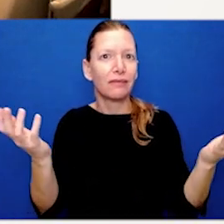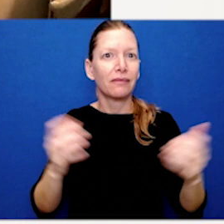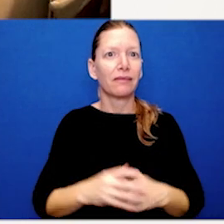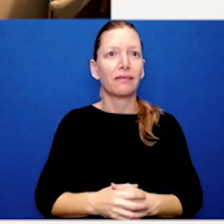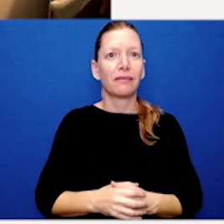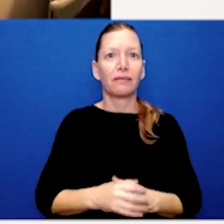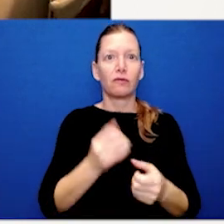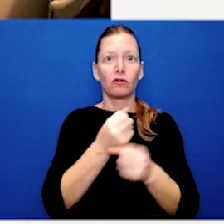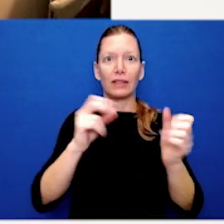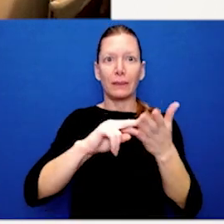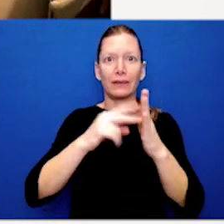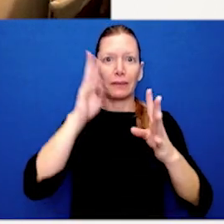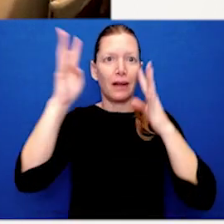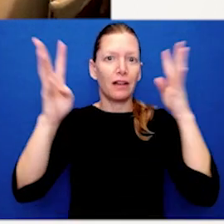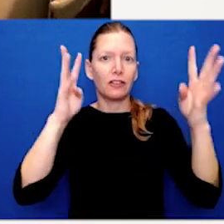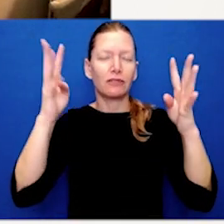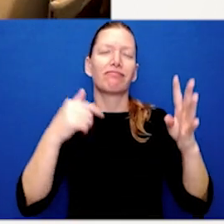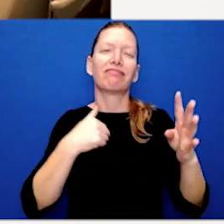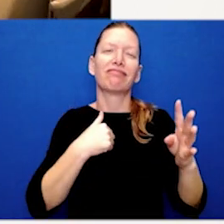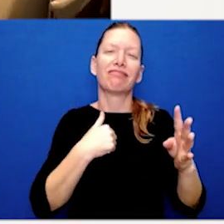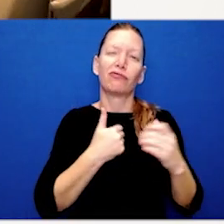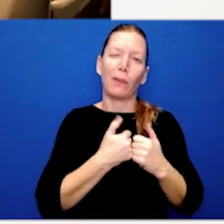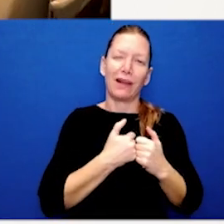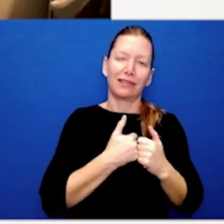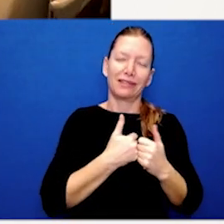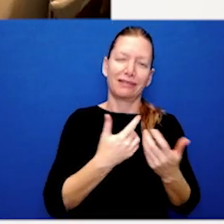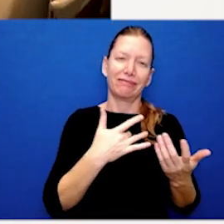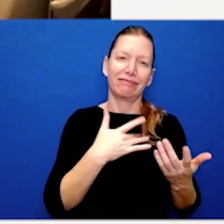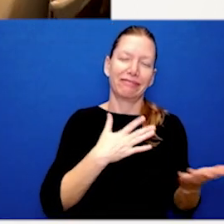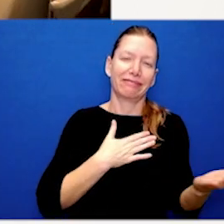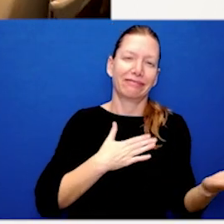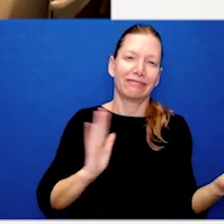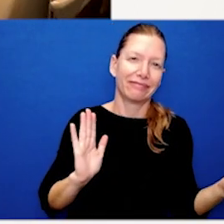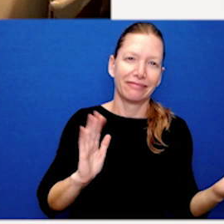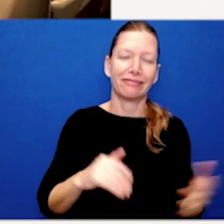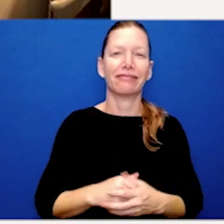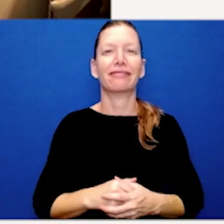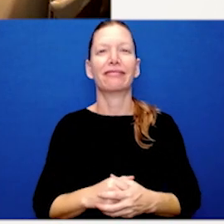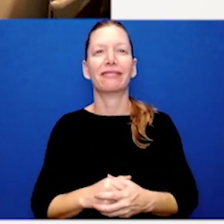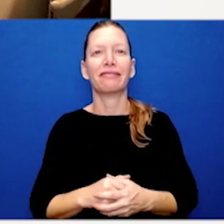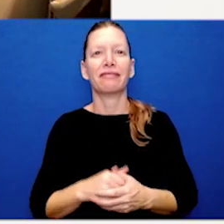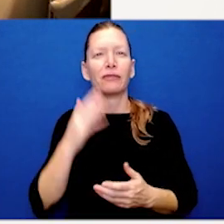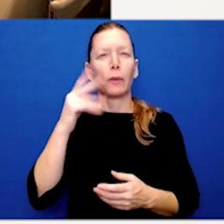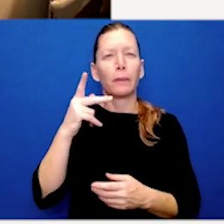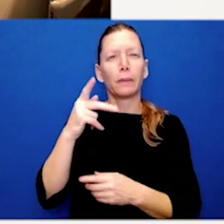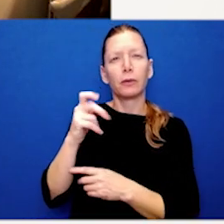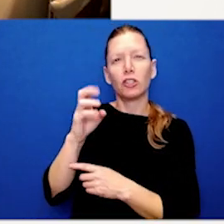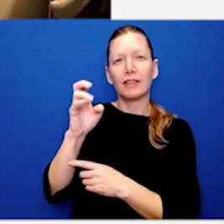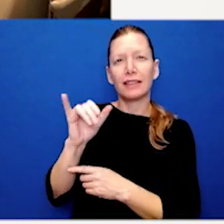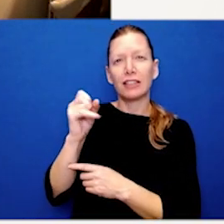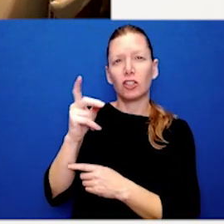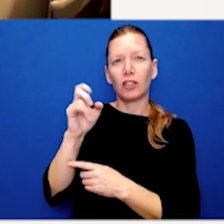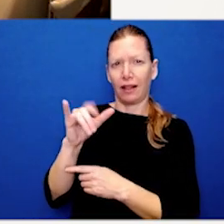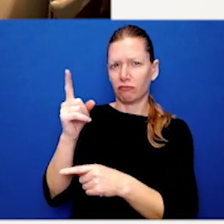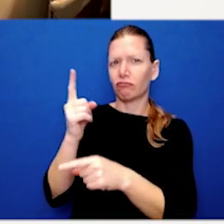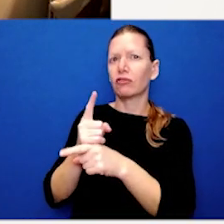freedom. And freedom means imagination. I mean, I'm a romantic in this way. Percy Shelley has it